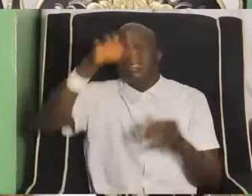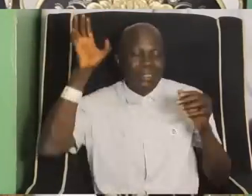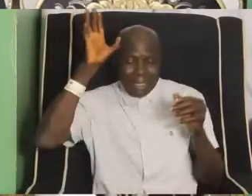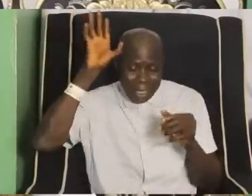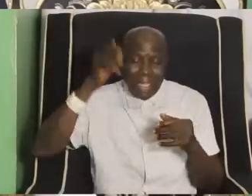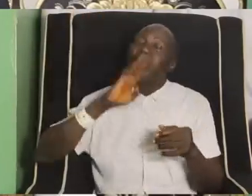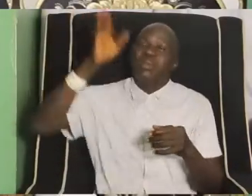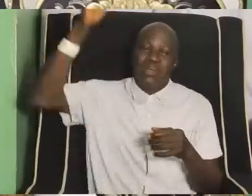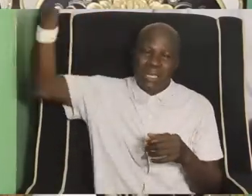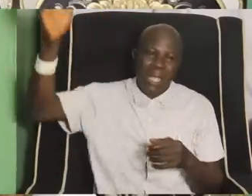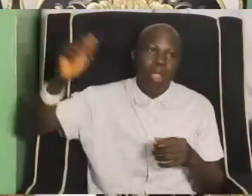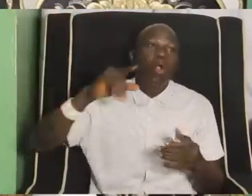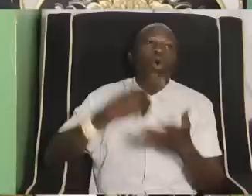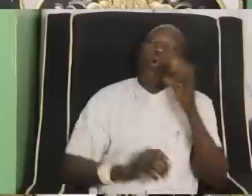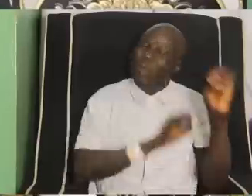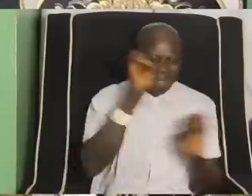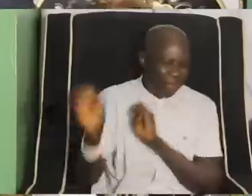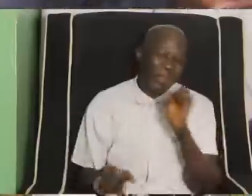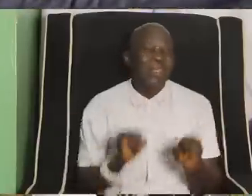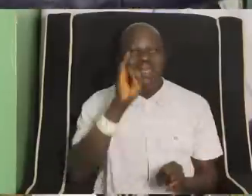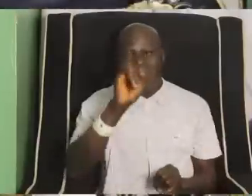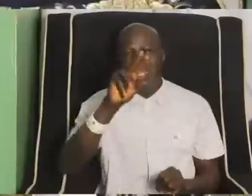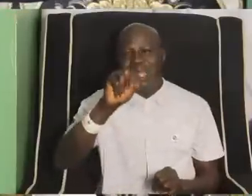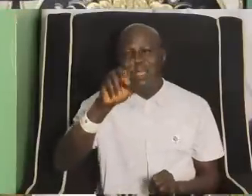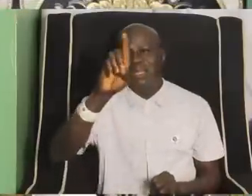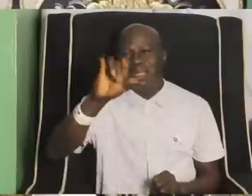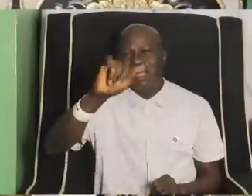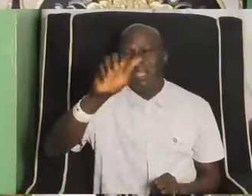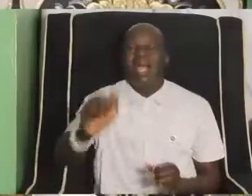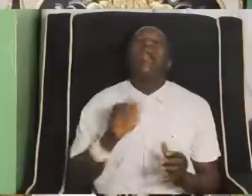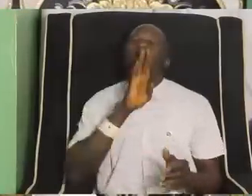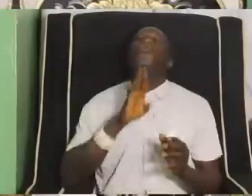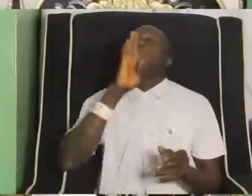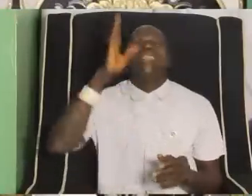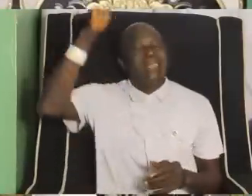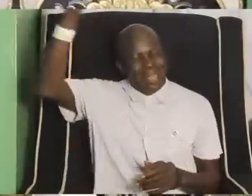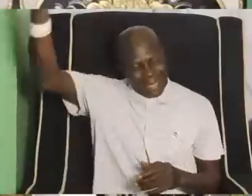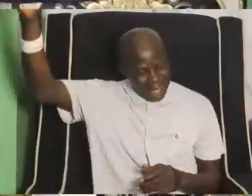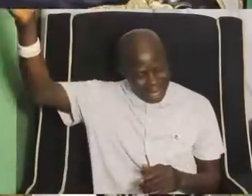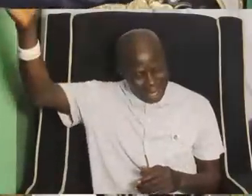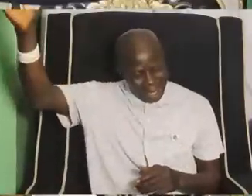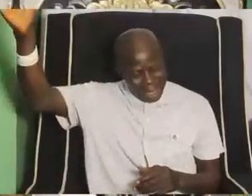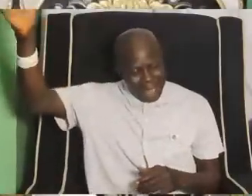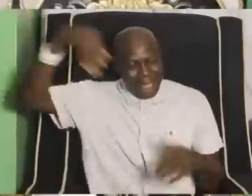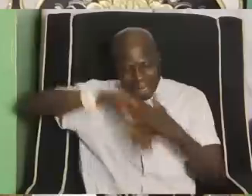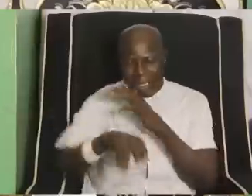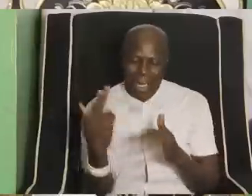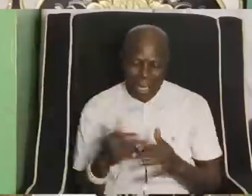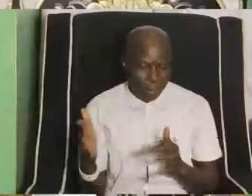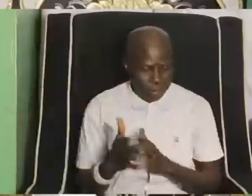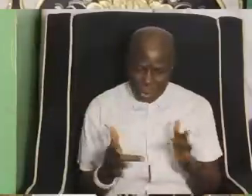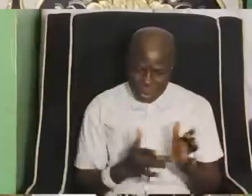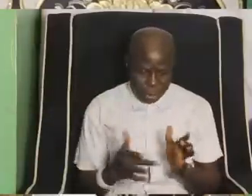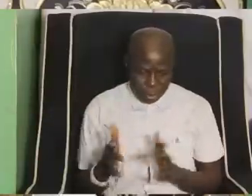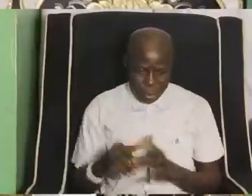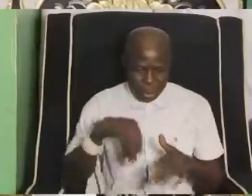Oh one be. Is there. Oh but one India. Whether you are in India. And then I say wherever you La Rubina Galas. In the name